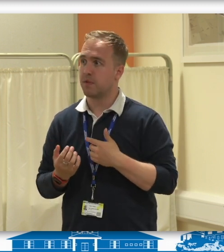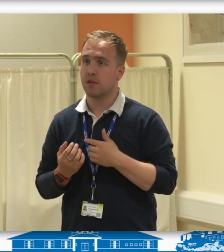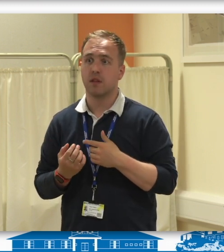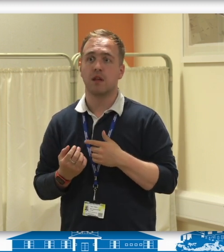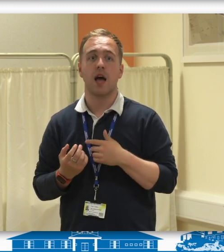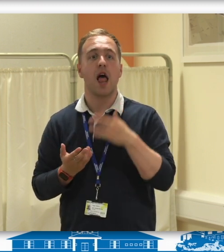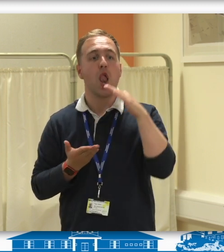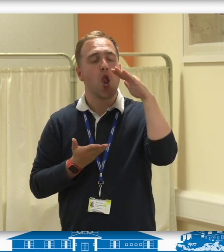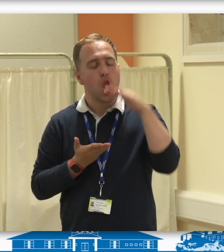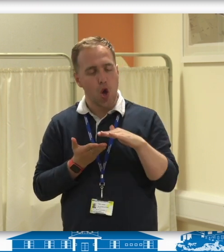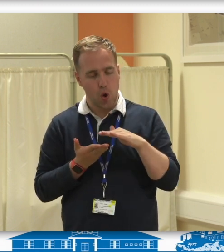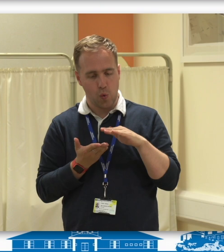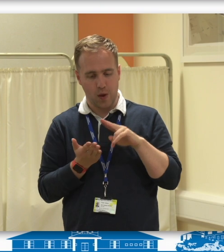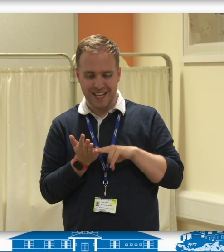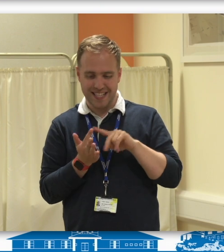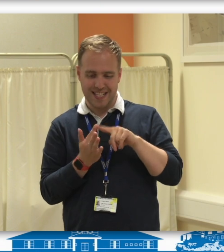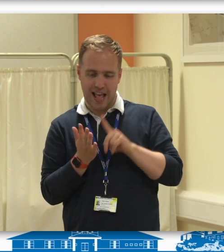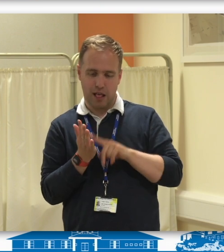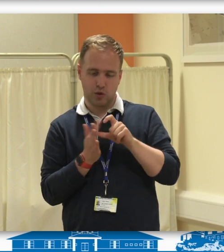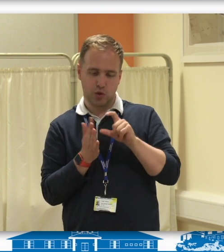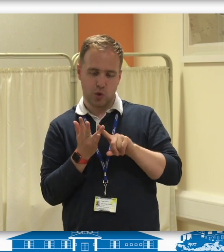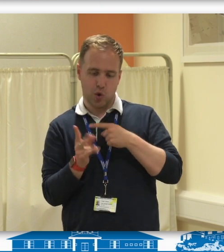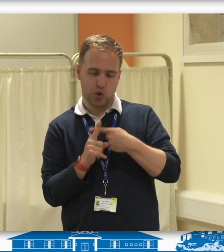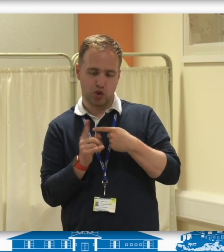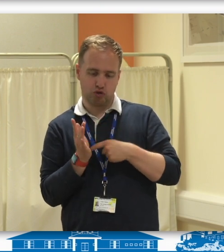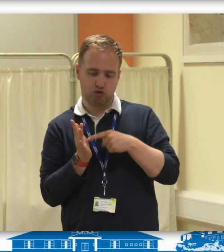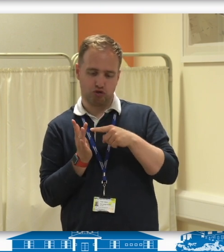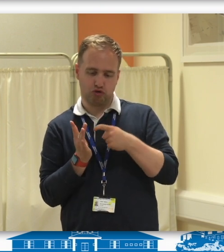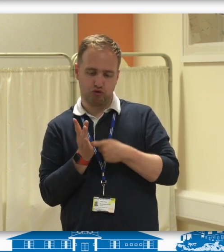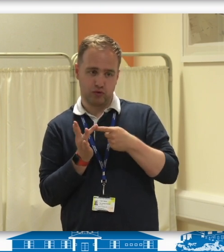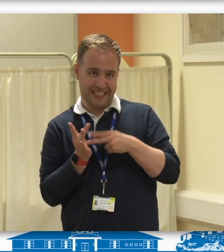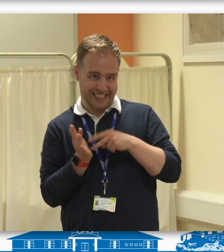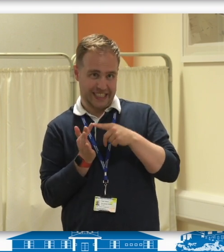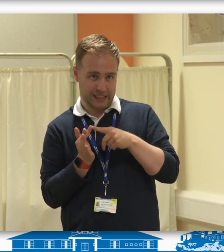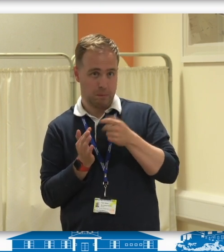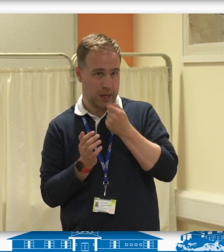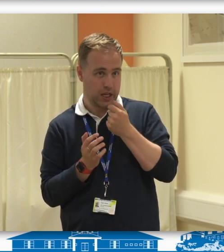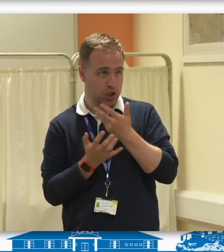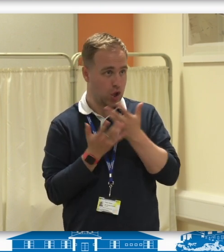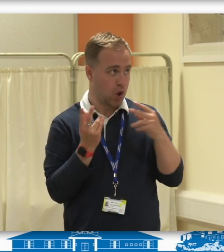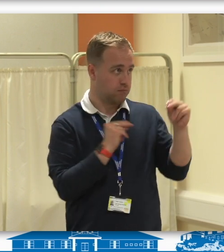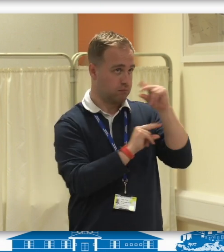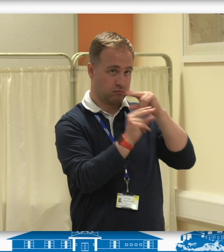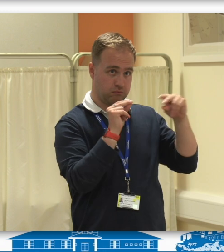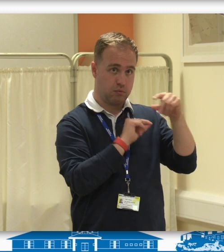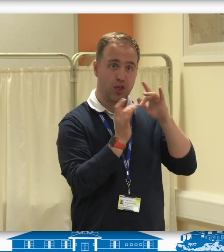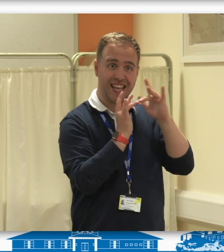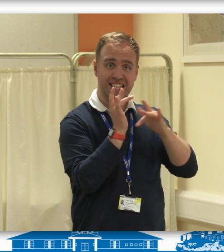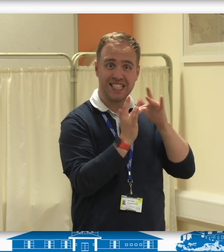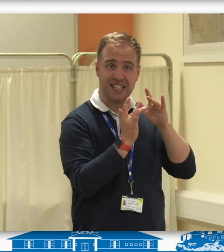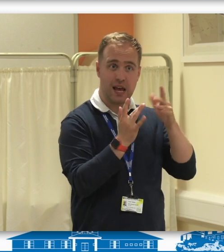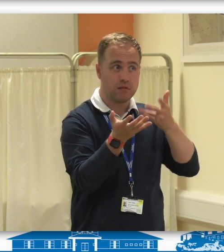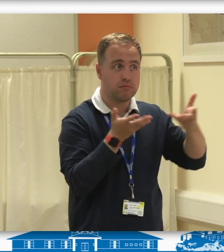Low-dose naltrexone is something that is widely talked about on the internet at the minute